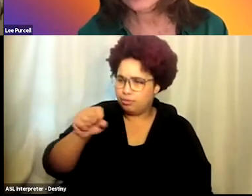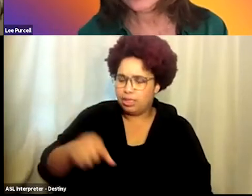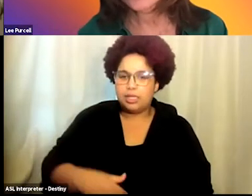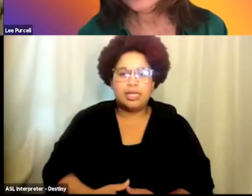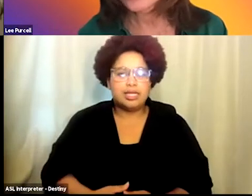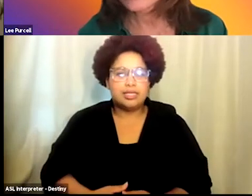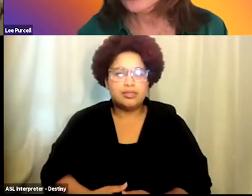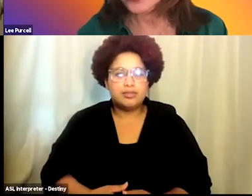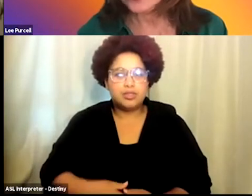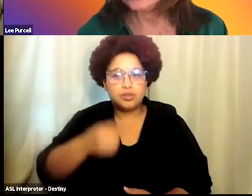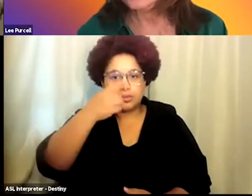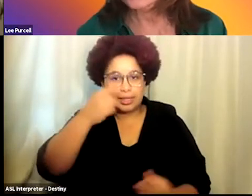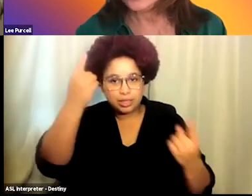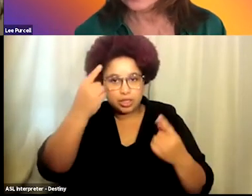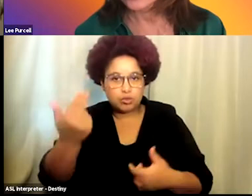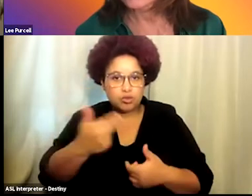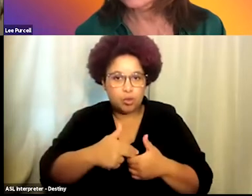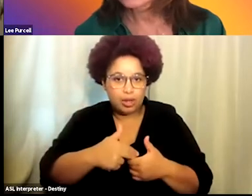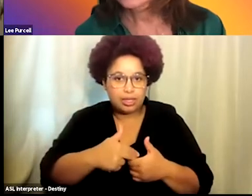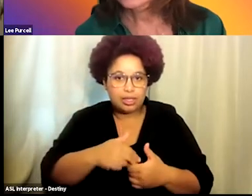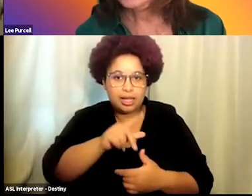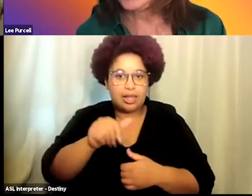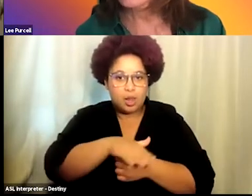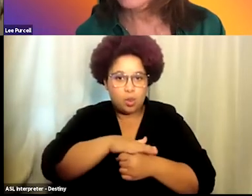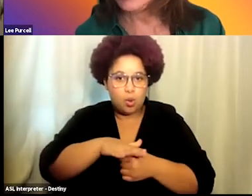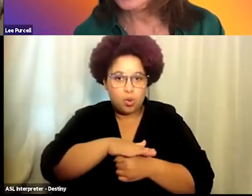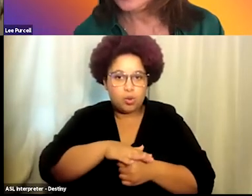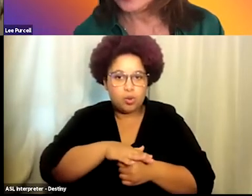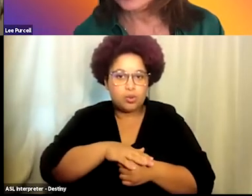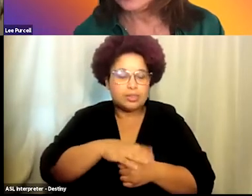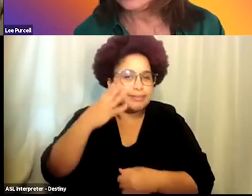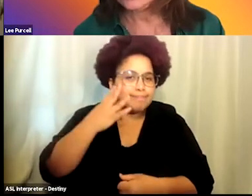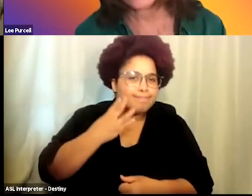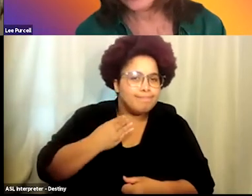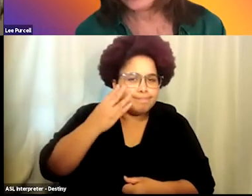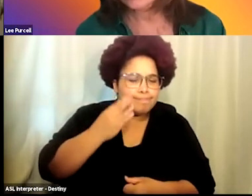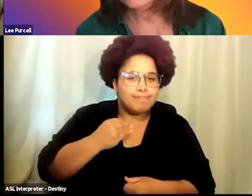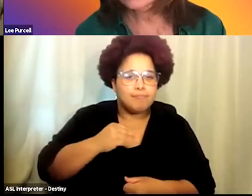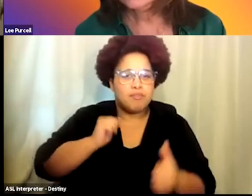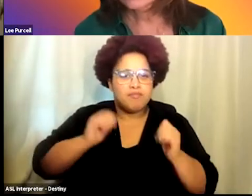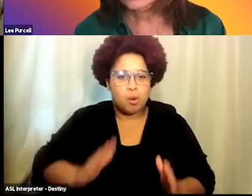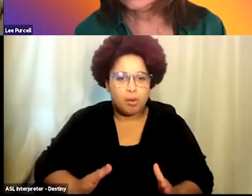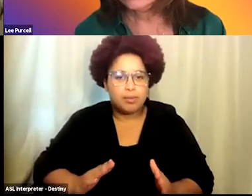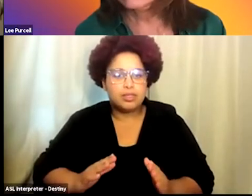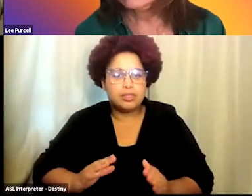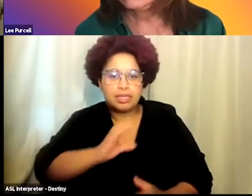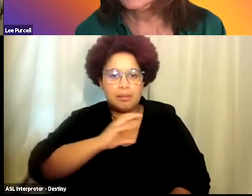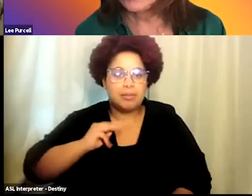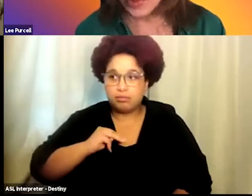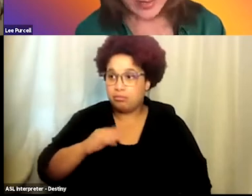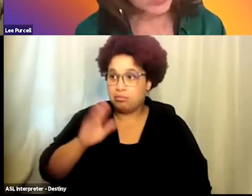could consider joining the LA Local Season Performers Committee, I think you'd be great. I certainly